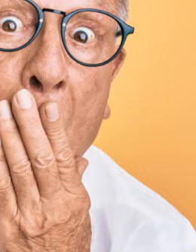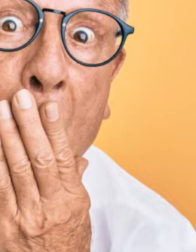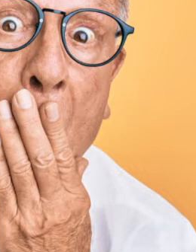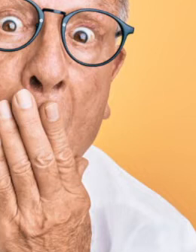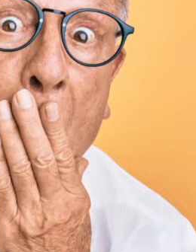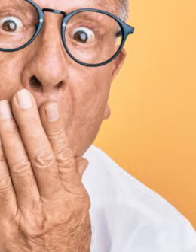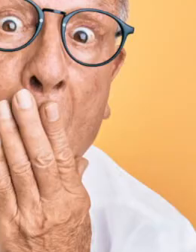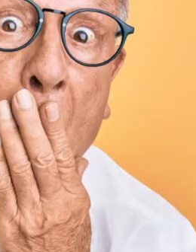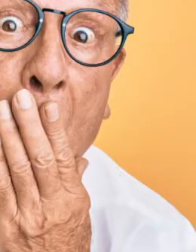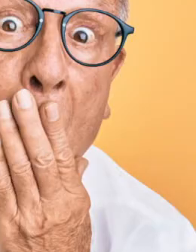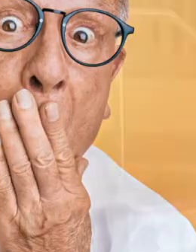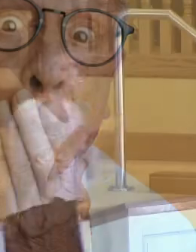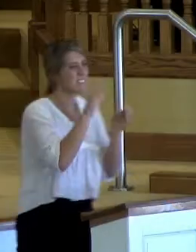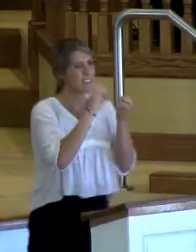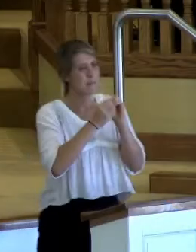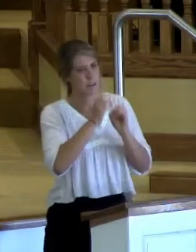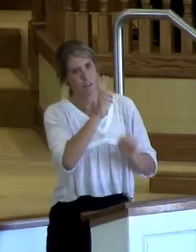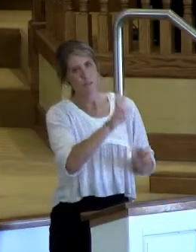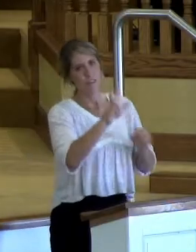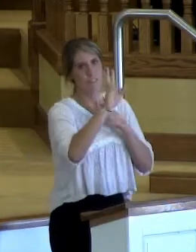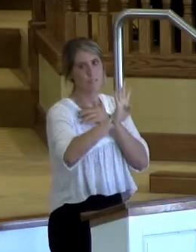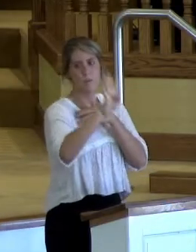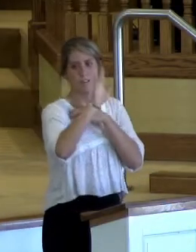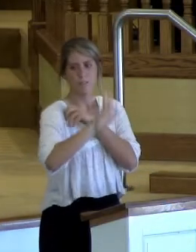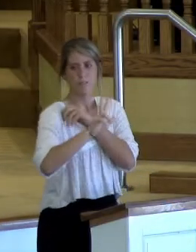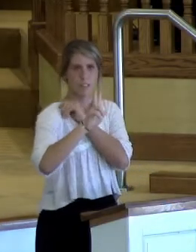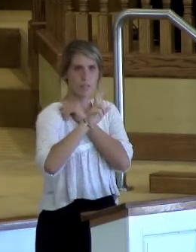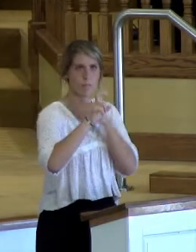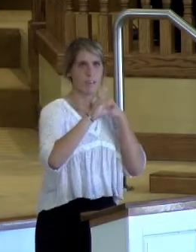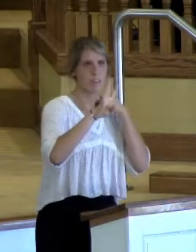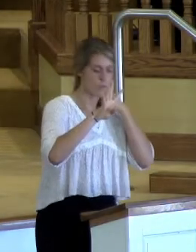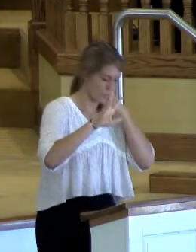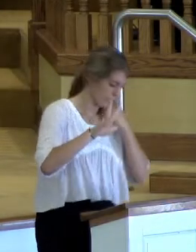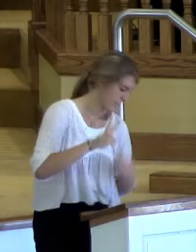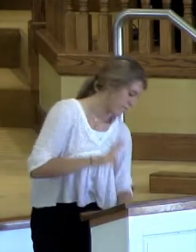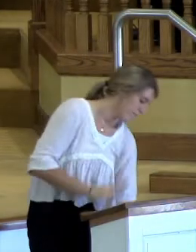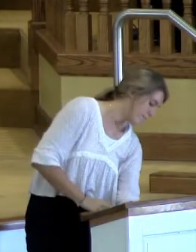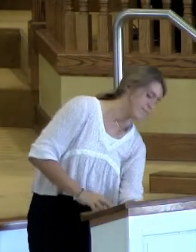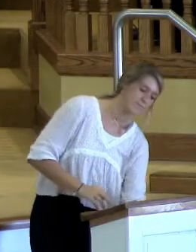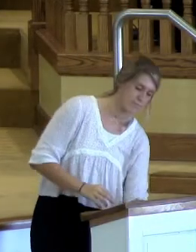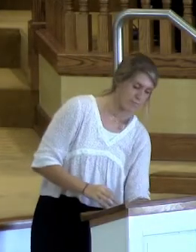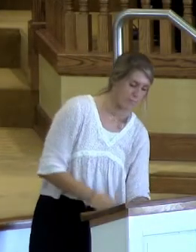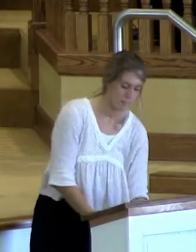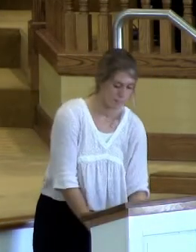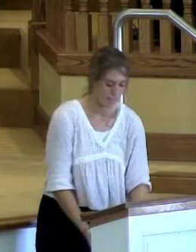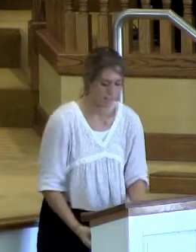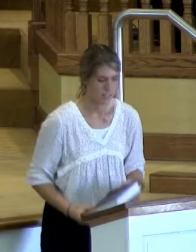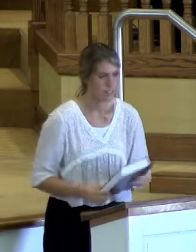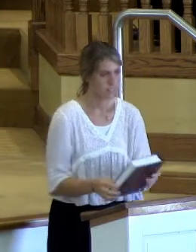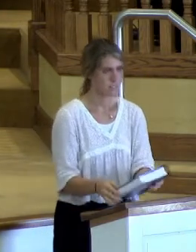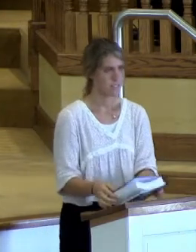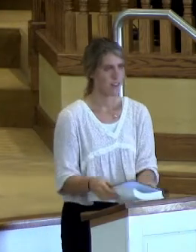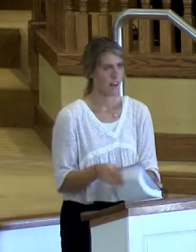Good evening, everybody. We're going to be in number 343 in your hymns. 343.